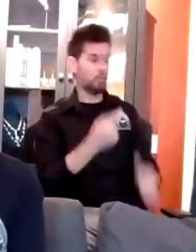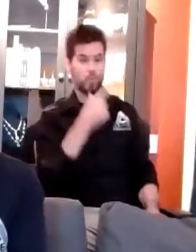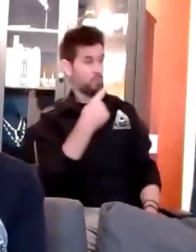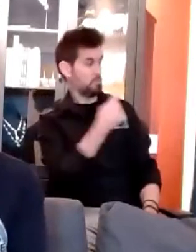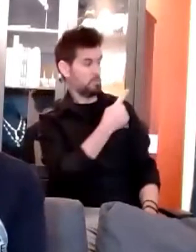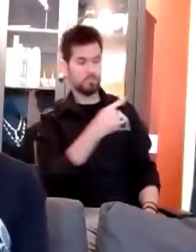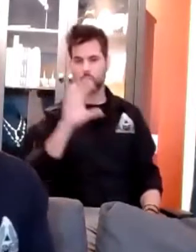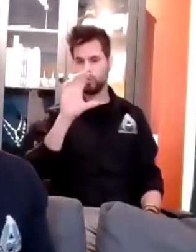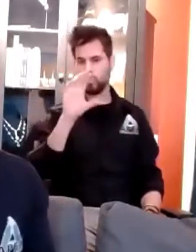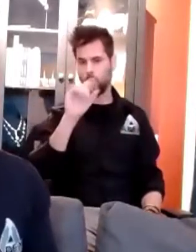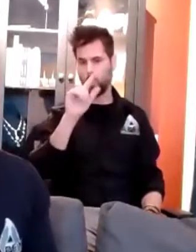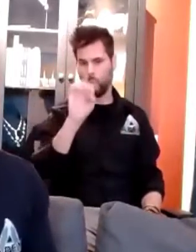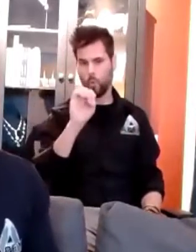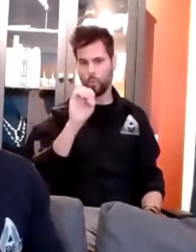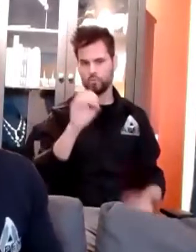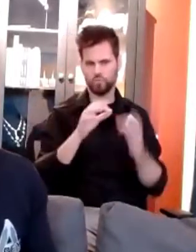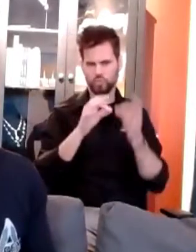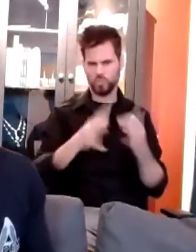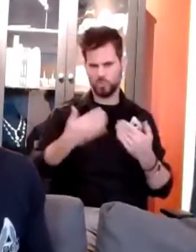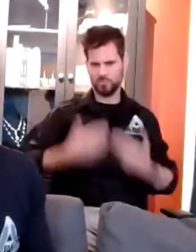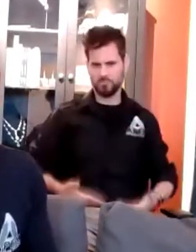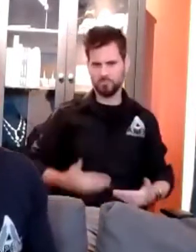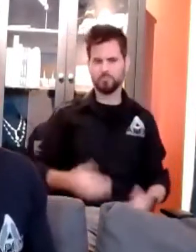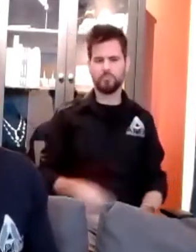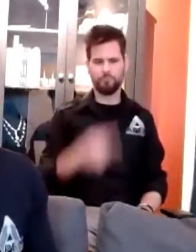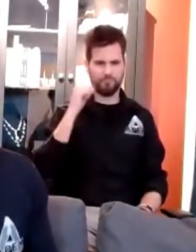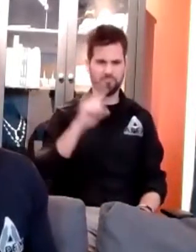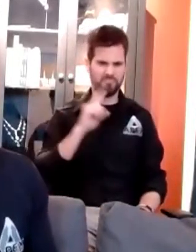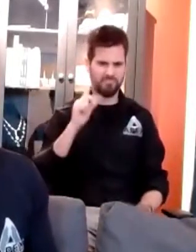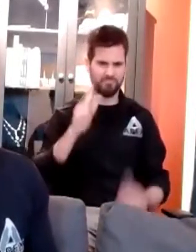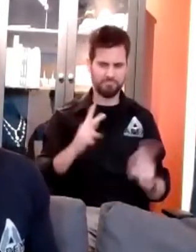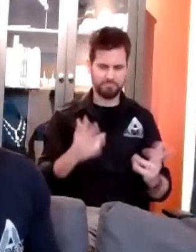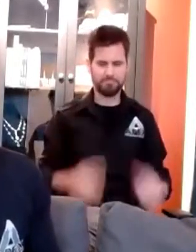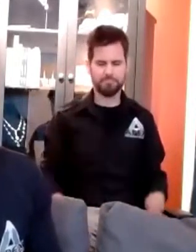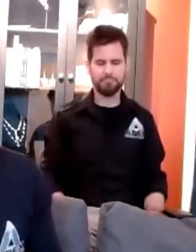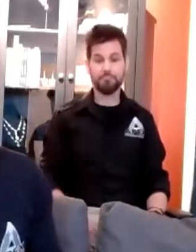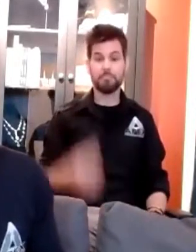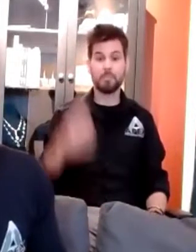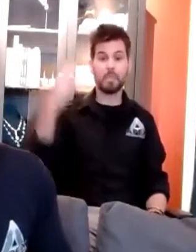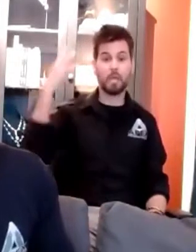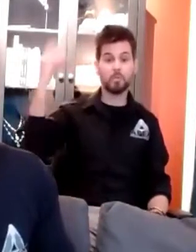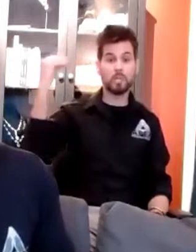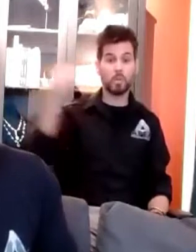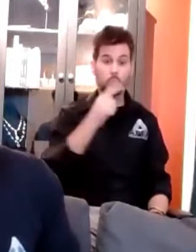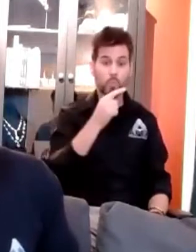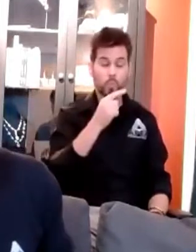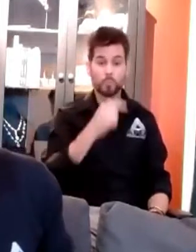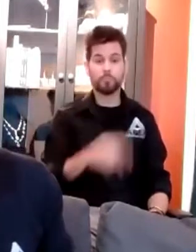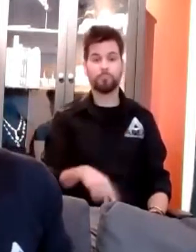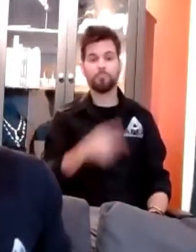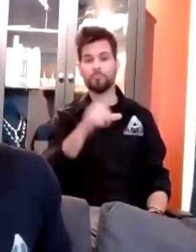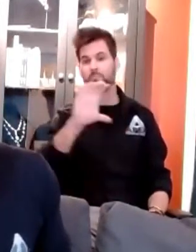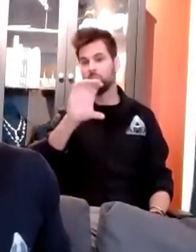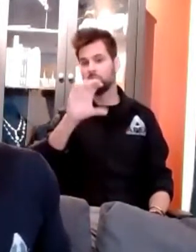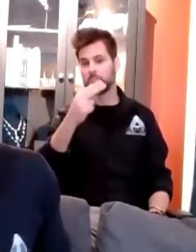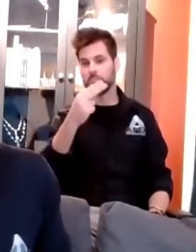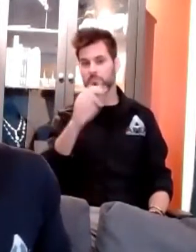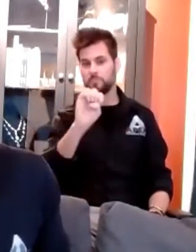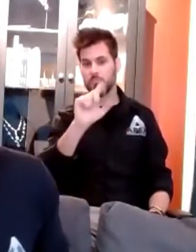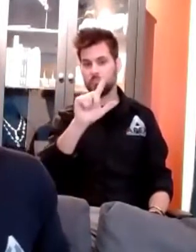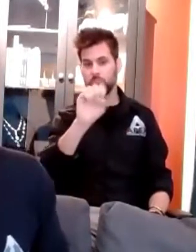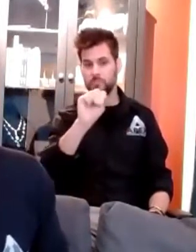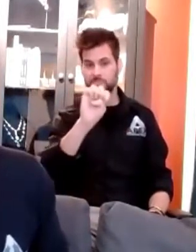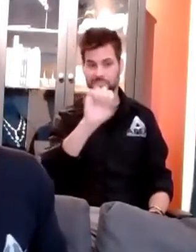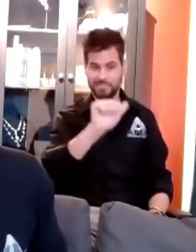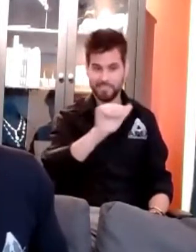and he's going to be interpreting for the deaf again. And outside, we have Chelsea and Paula, of